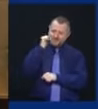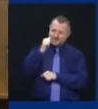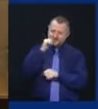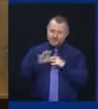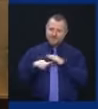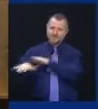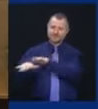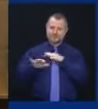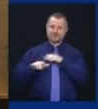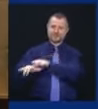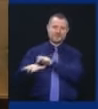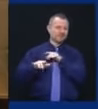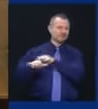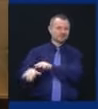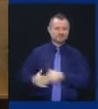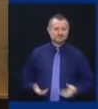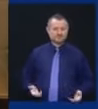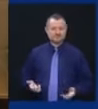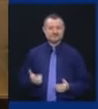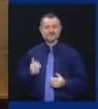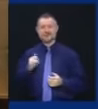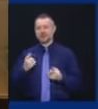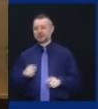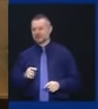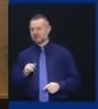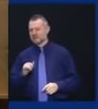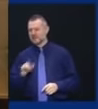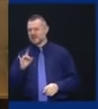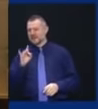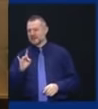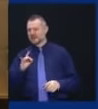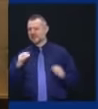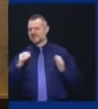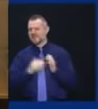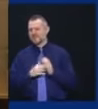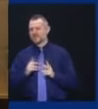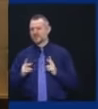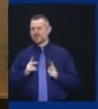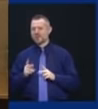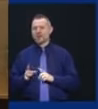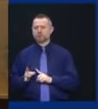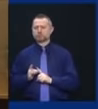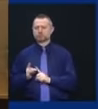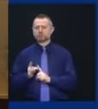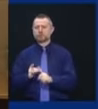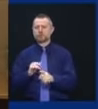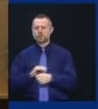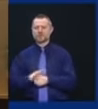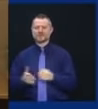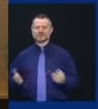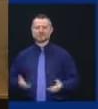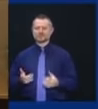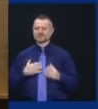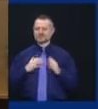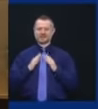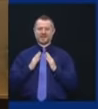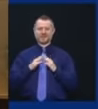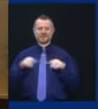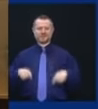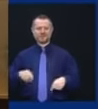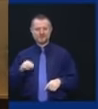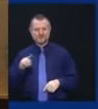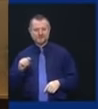seen over 8,000 confirmed cases of COVID in Mount Vernon. And when you have a population